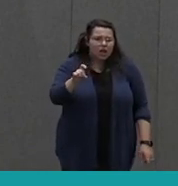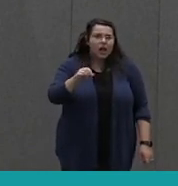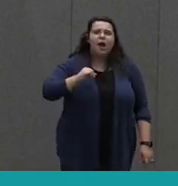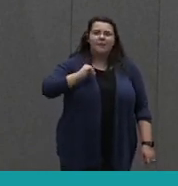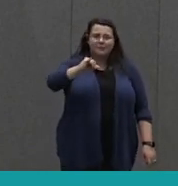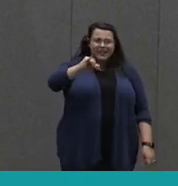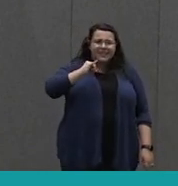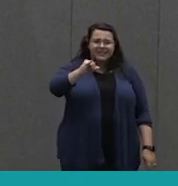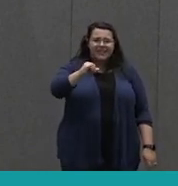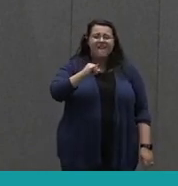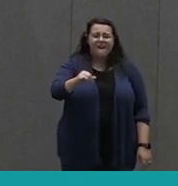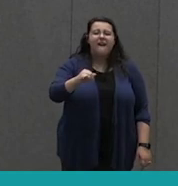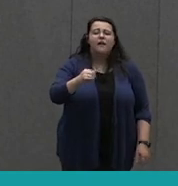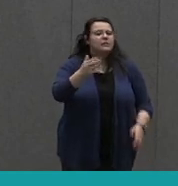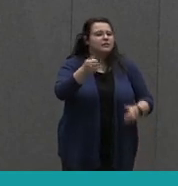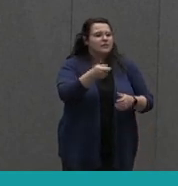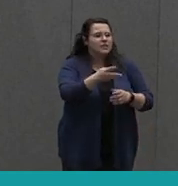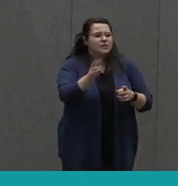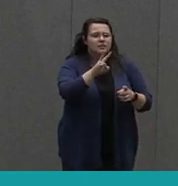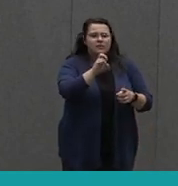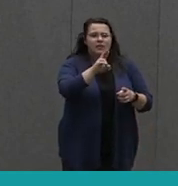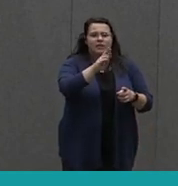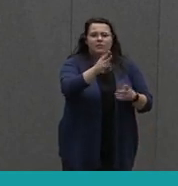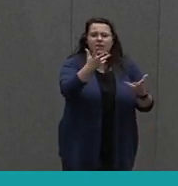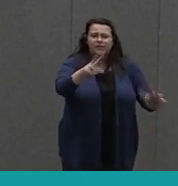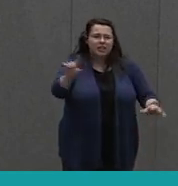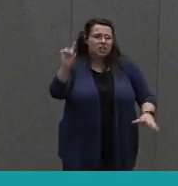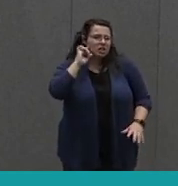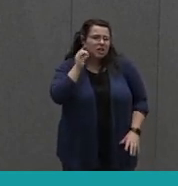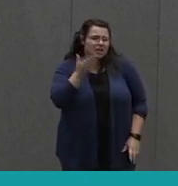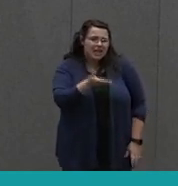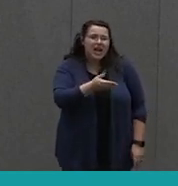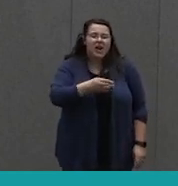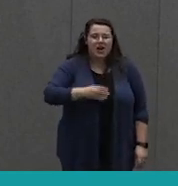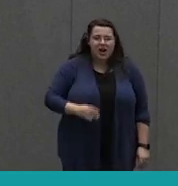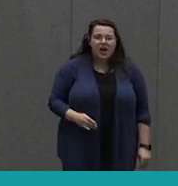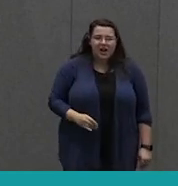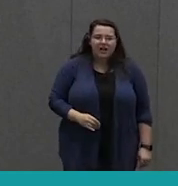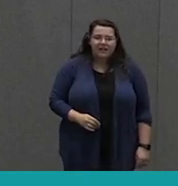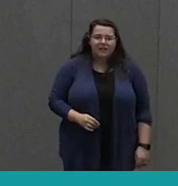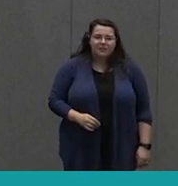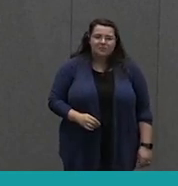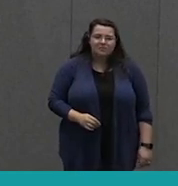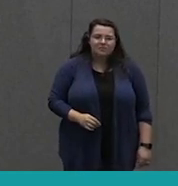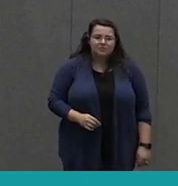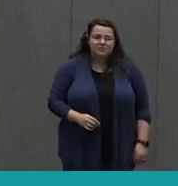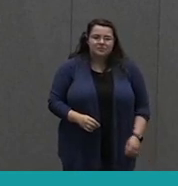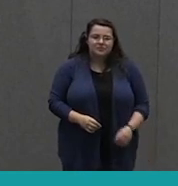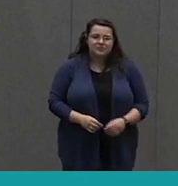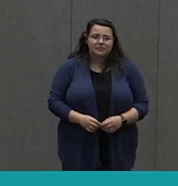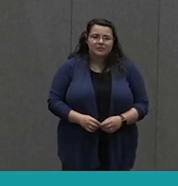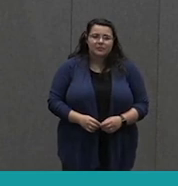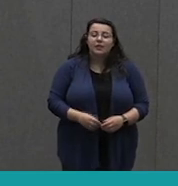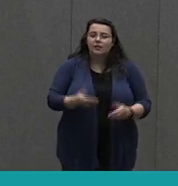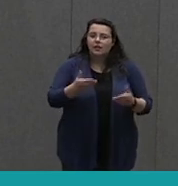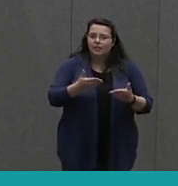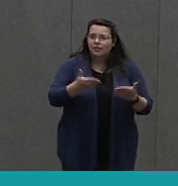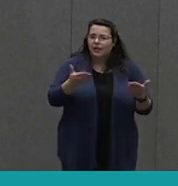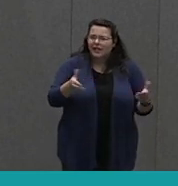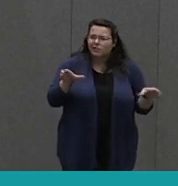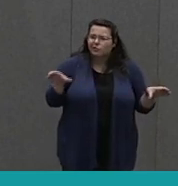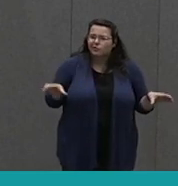3 words that are adjectives. I'm going to read just 1 page out of there, and then I'm going to see if you